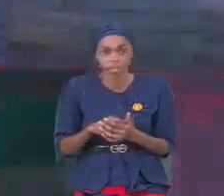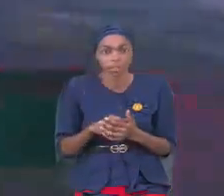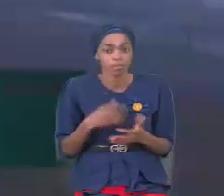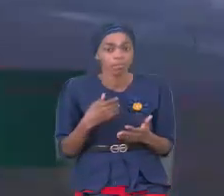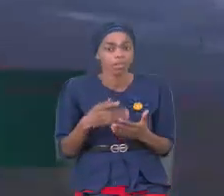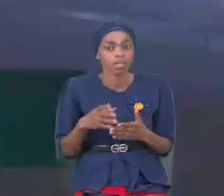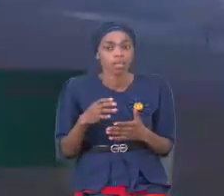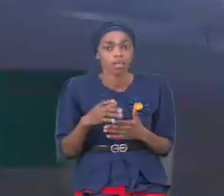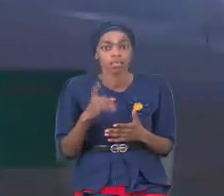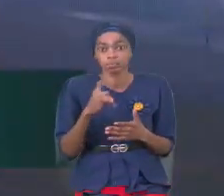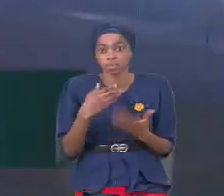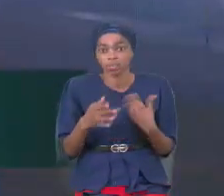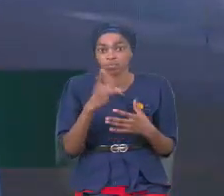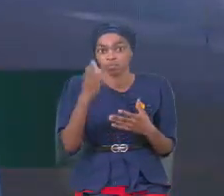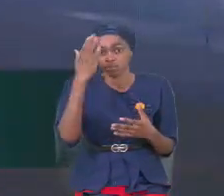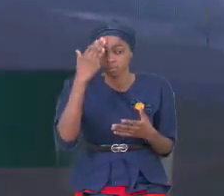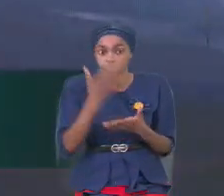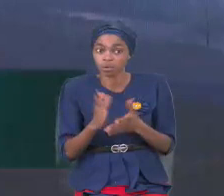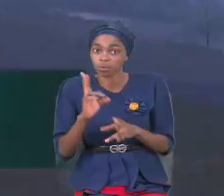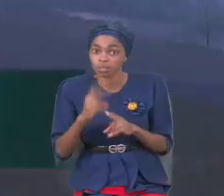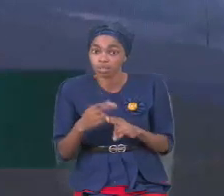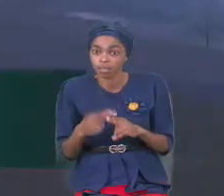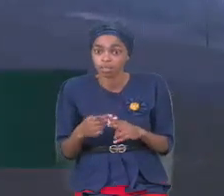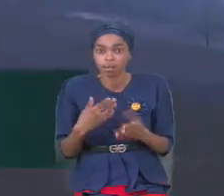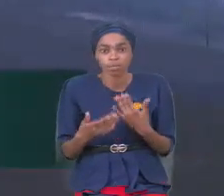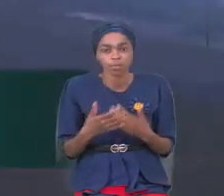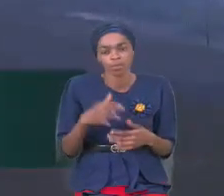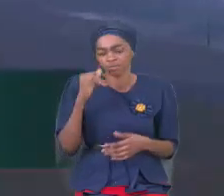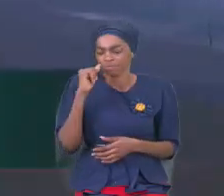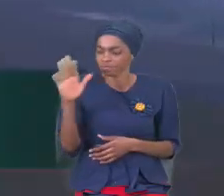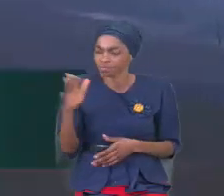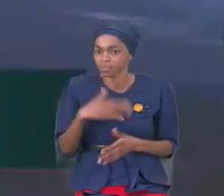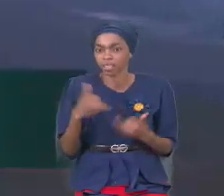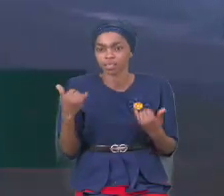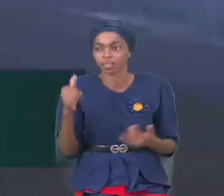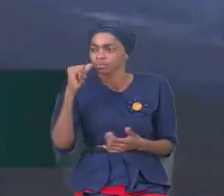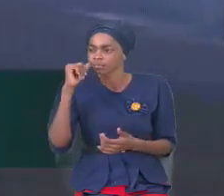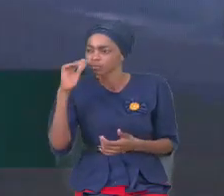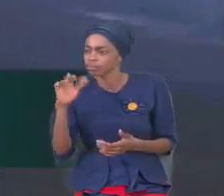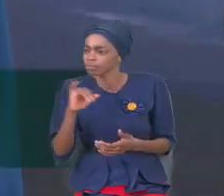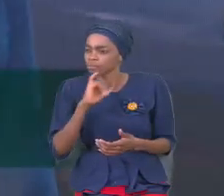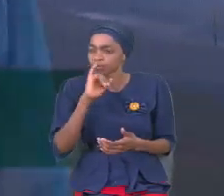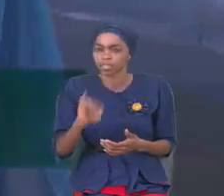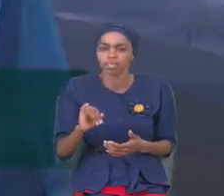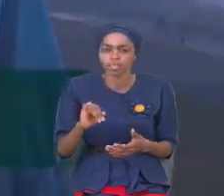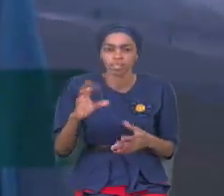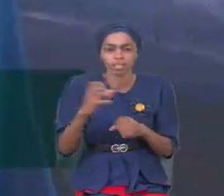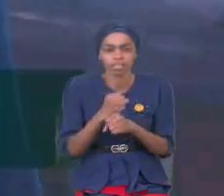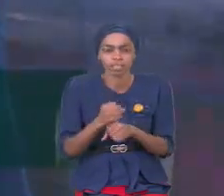especially a lady, and now she's gotten married, and she bears the name of the husband.